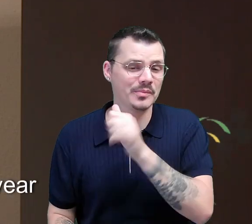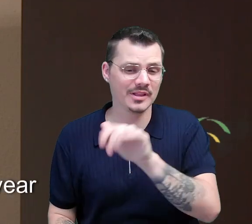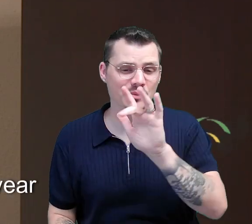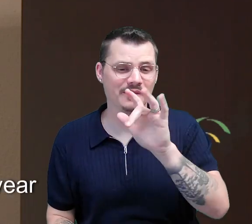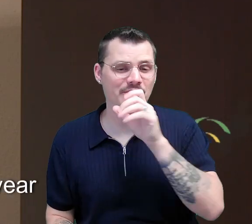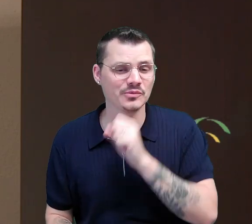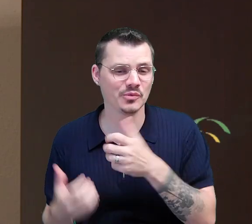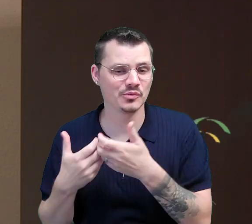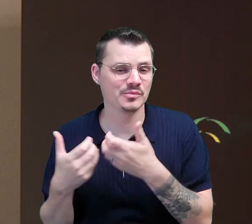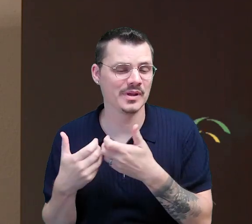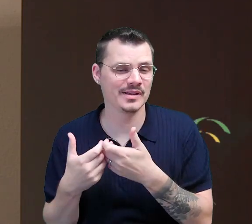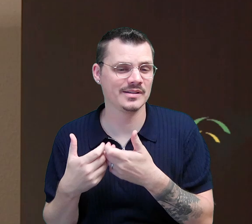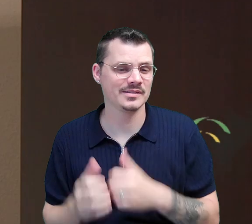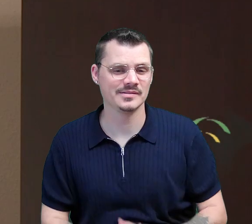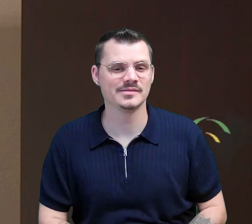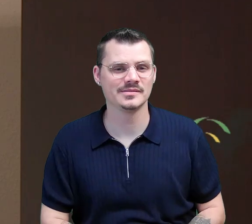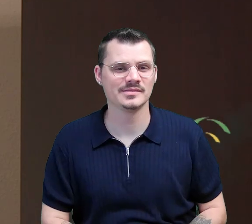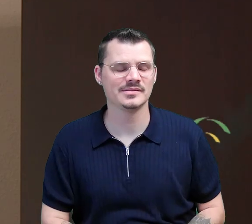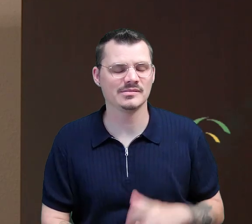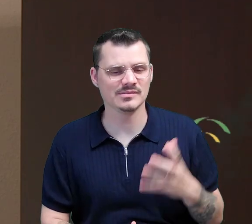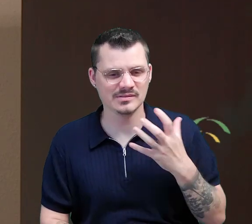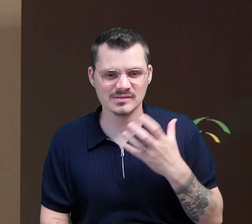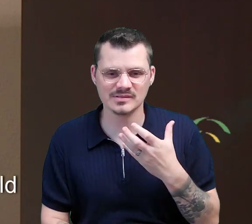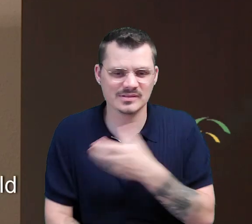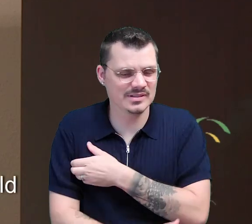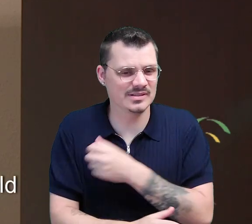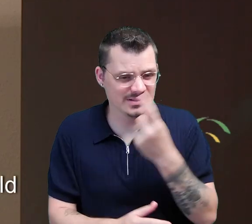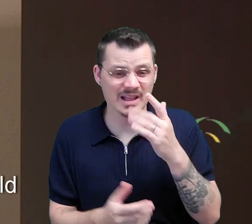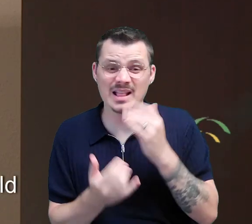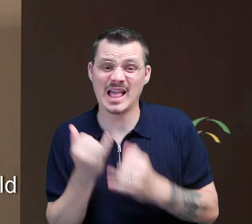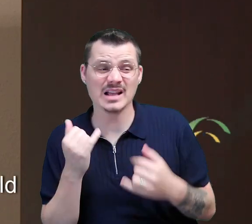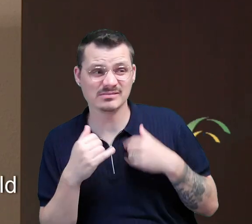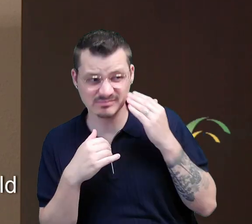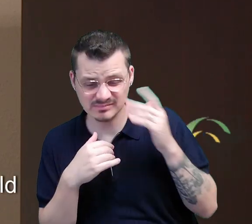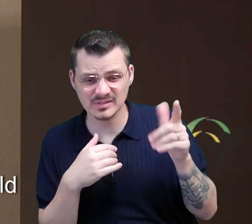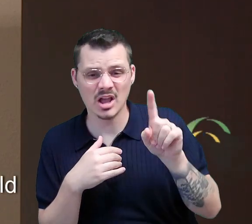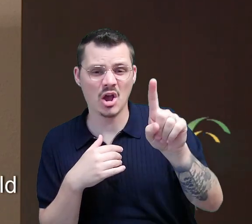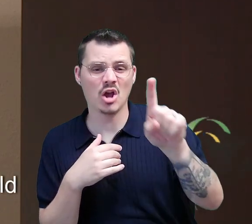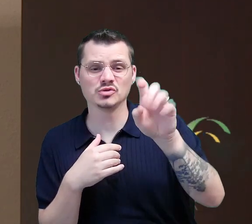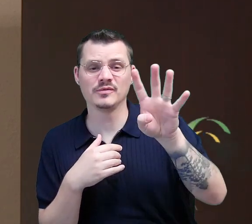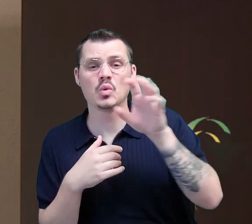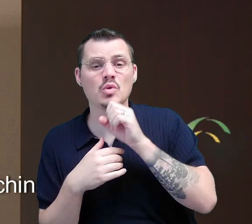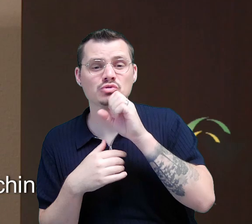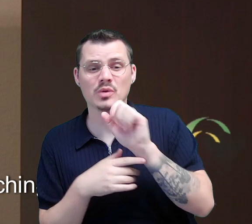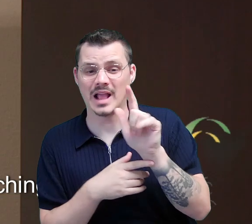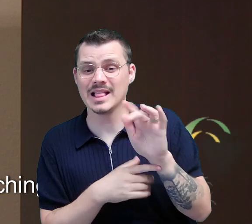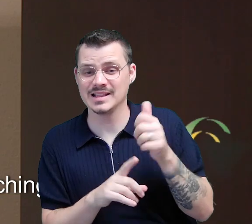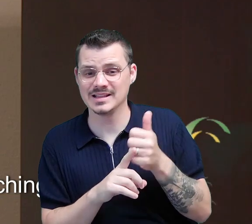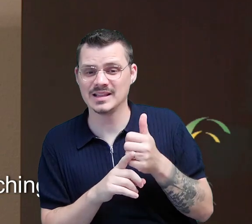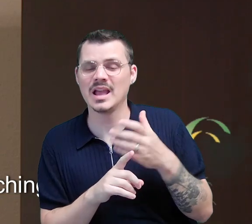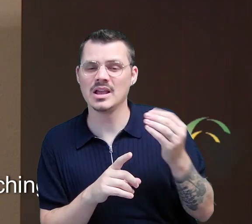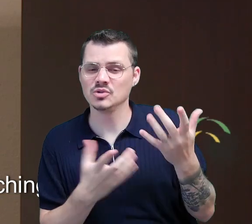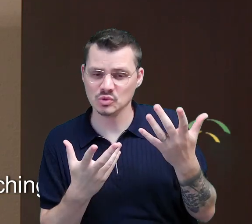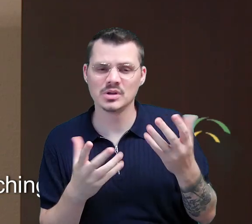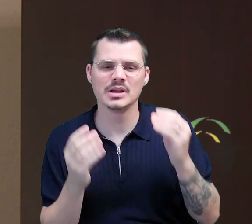of her 25-year-old housemate. She was a powerhouse. Last I heard, Ellie was 104 years old and was spending her